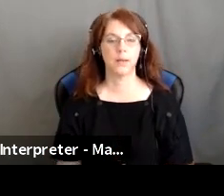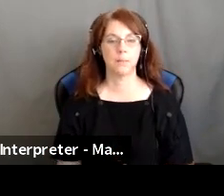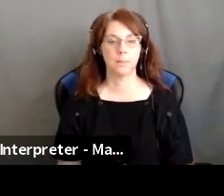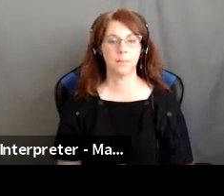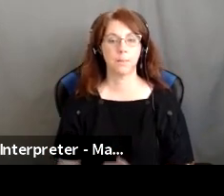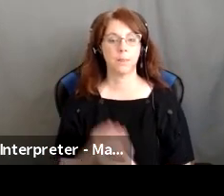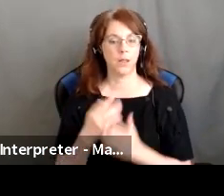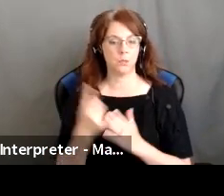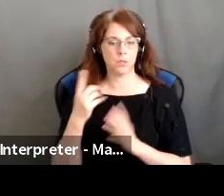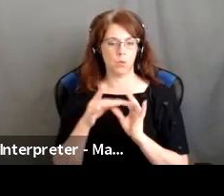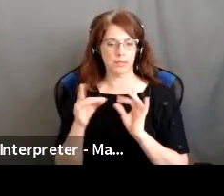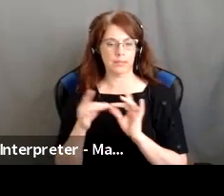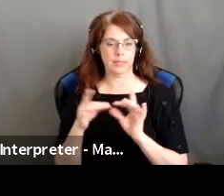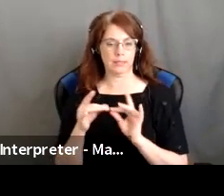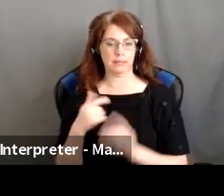somebody says,